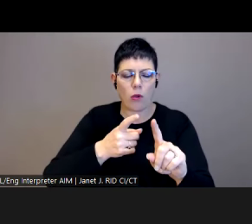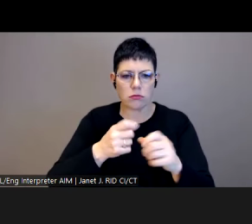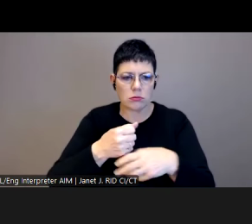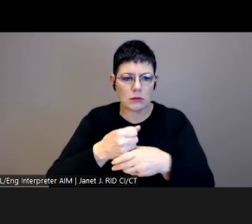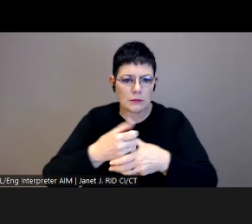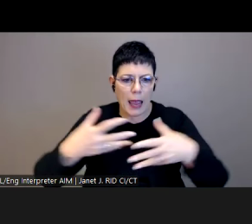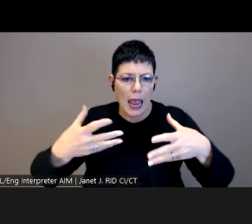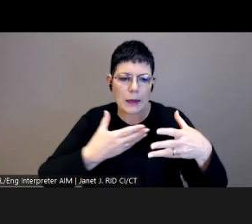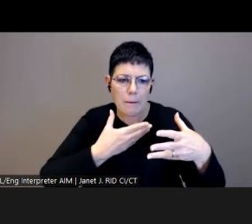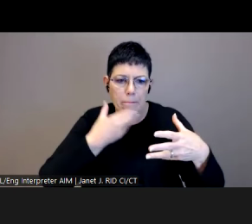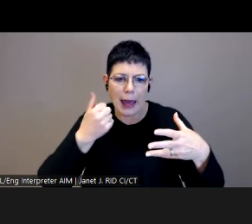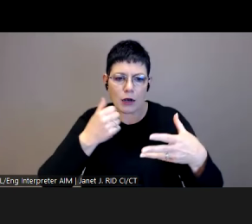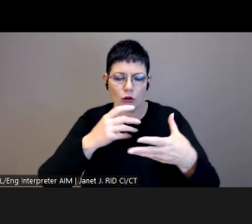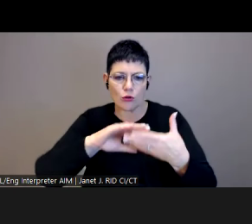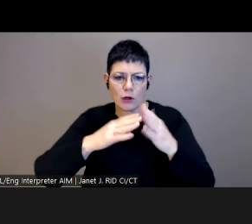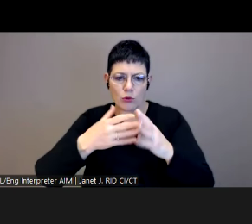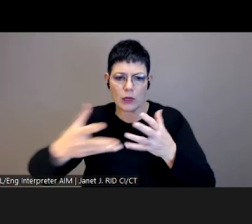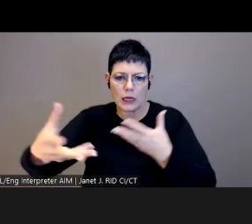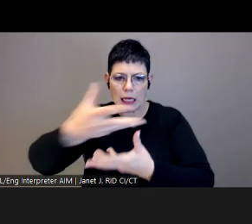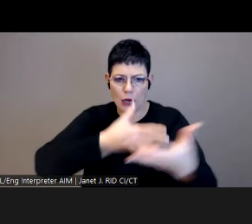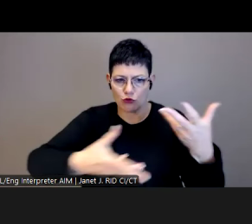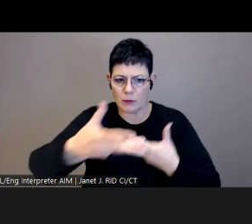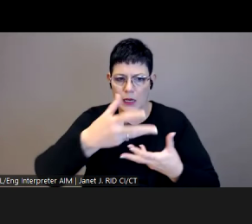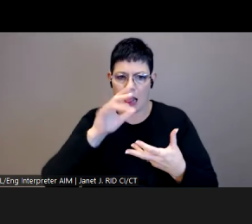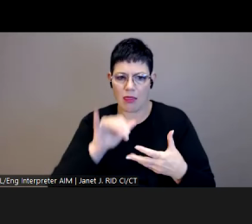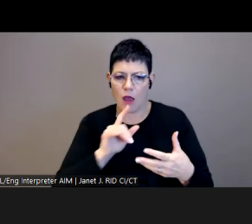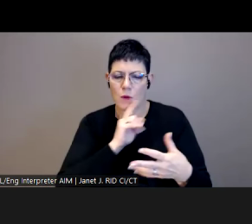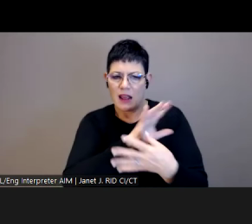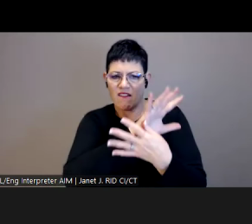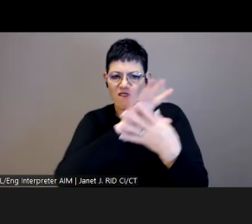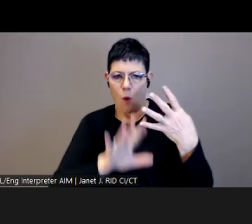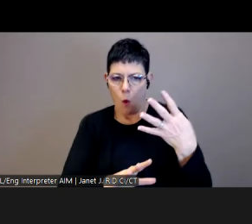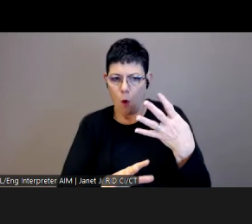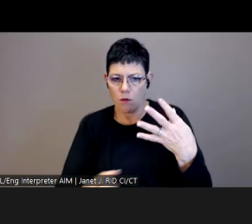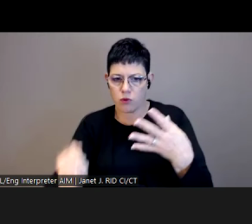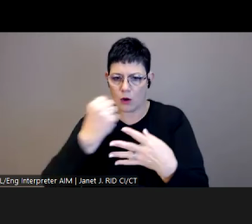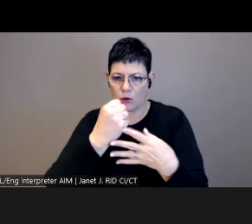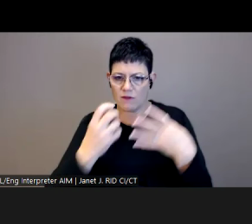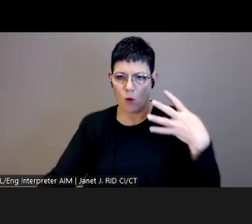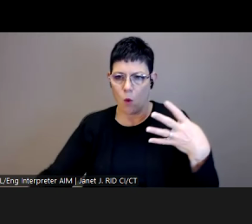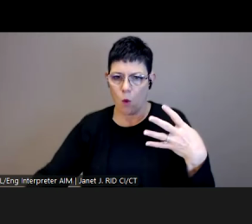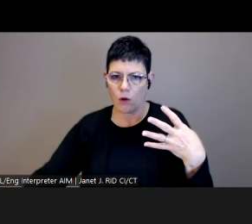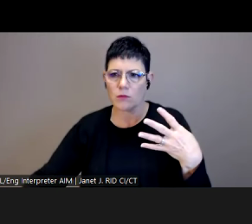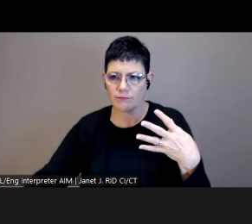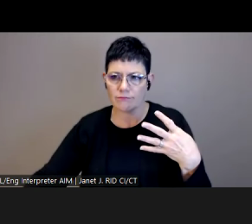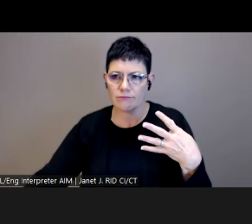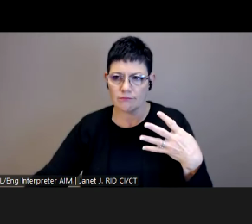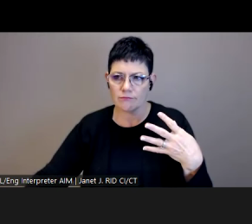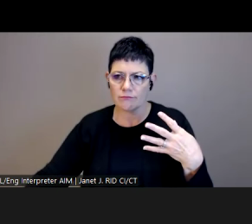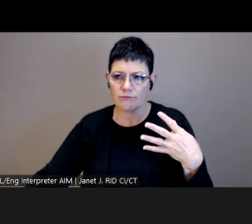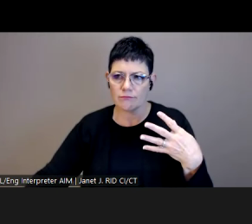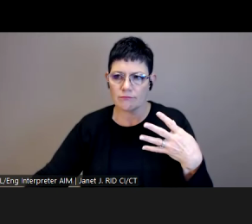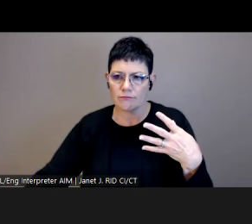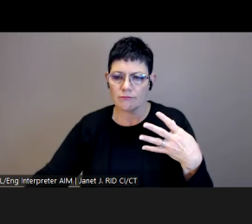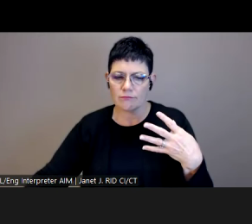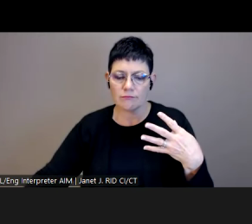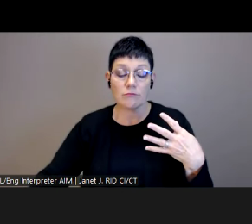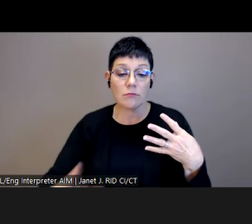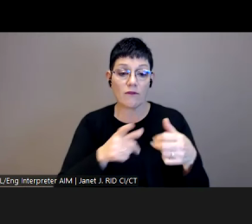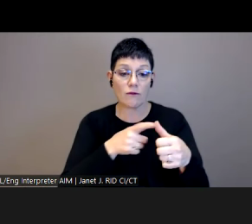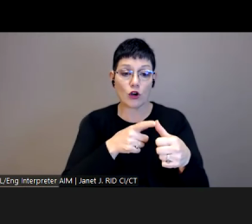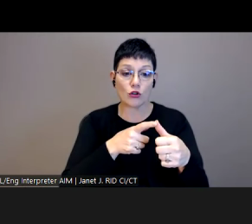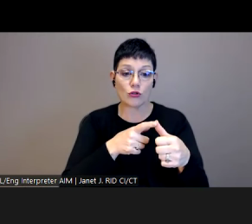do so, it's organized around four major drivers. The first one is reflecting and preparing for engagement.